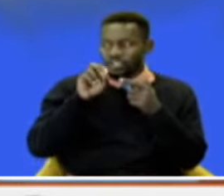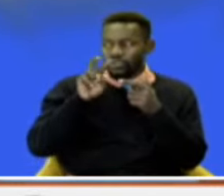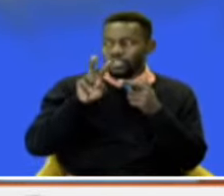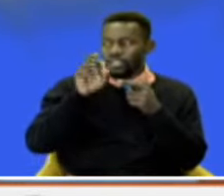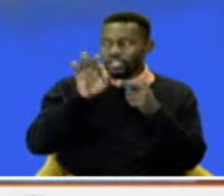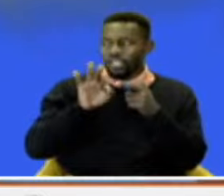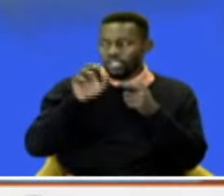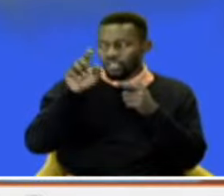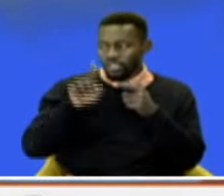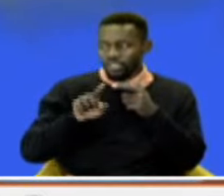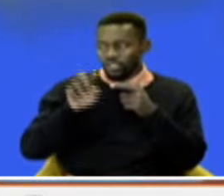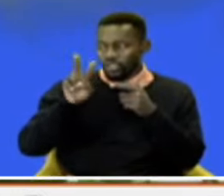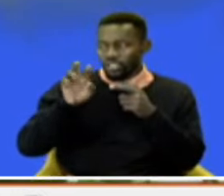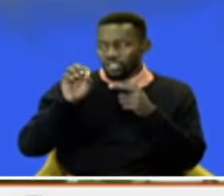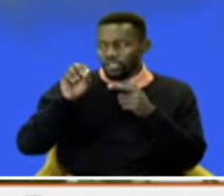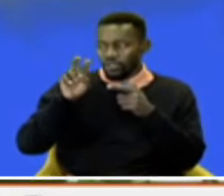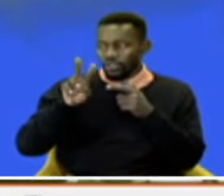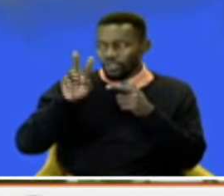2023-2024 by Kenya shillings